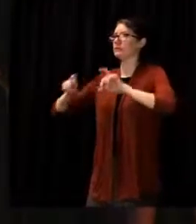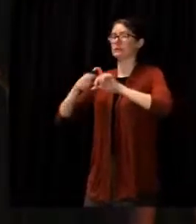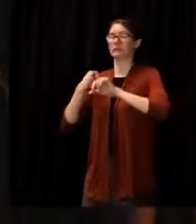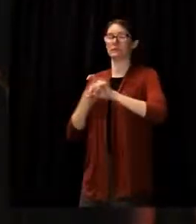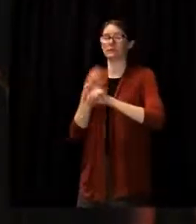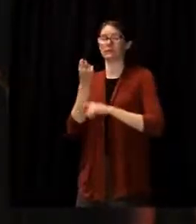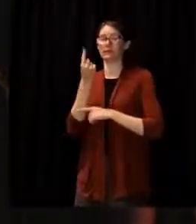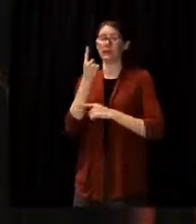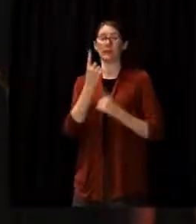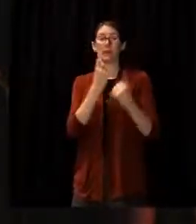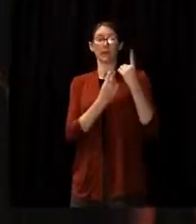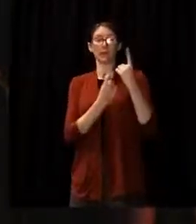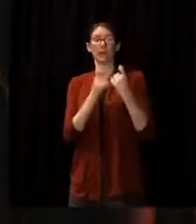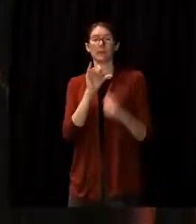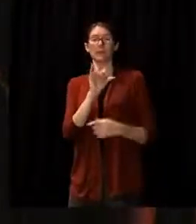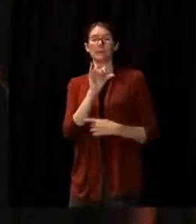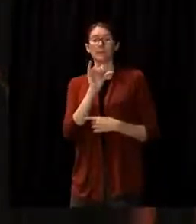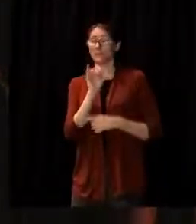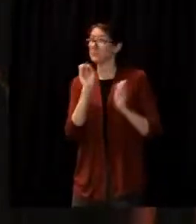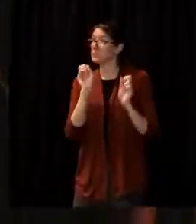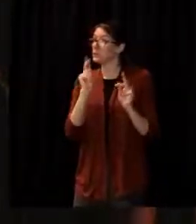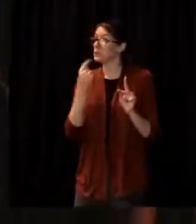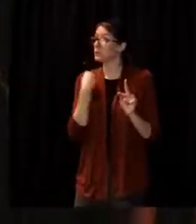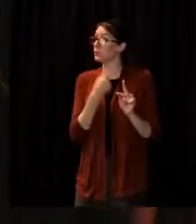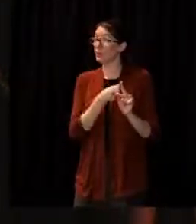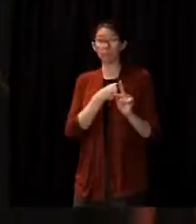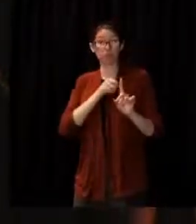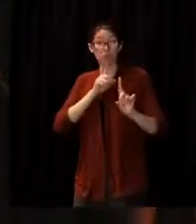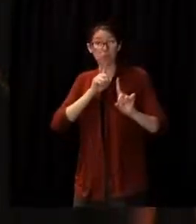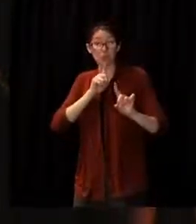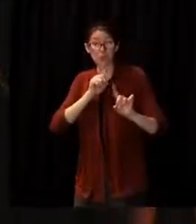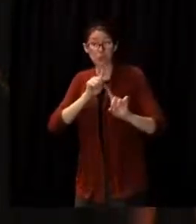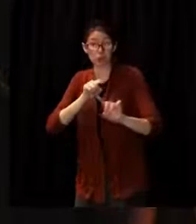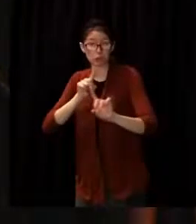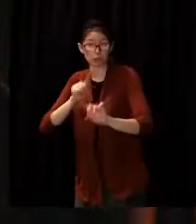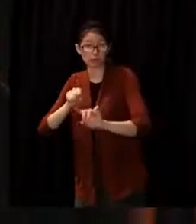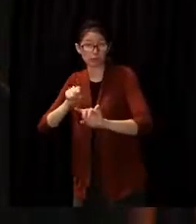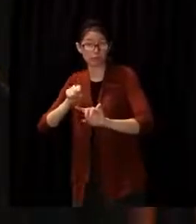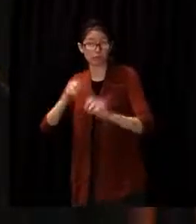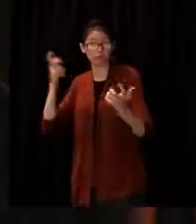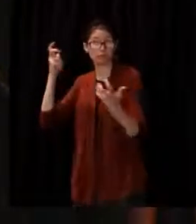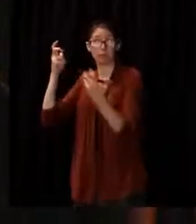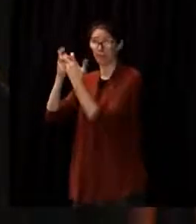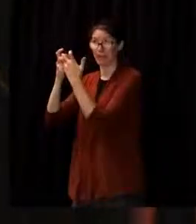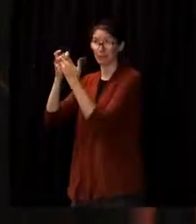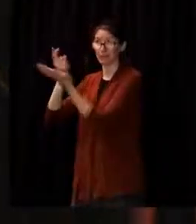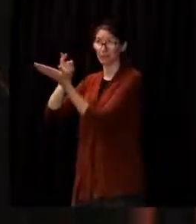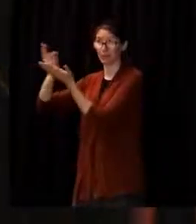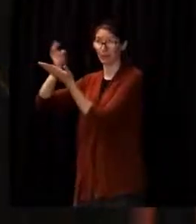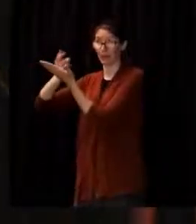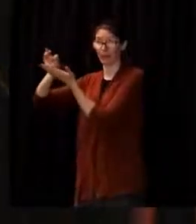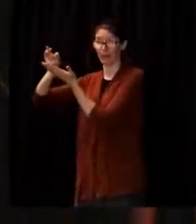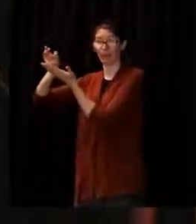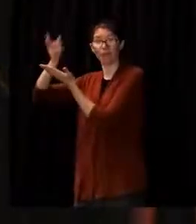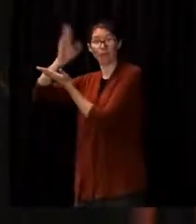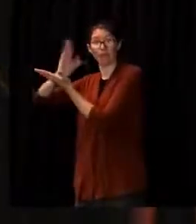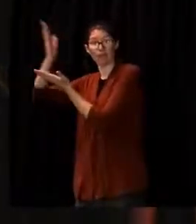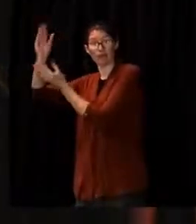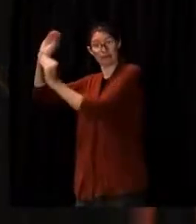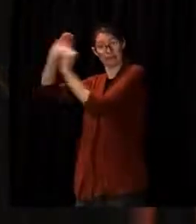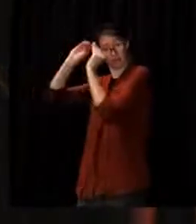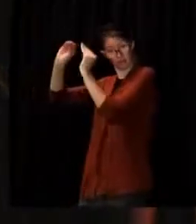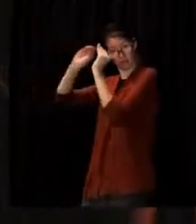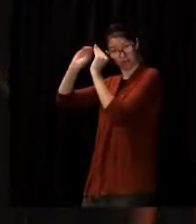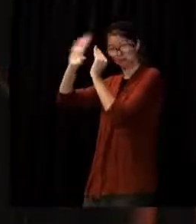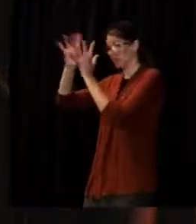as a tremendous opportunity for us to say we have answers, and it's in accordance with the truth of what God teaches us in